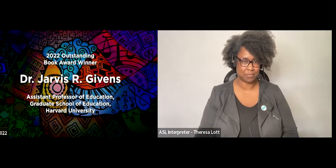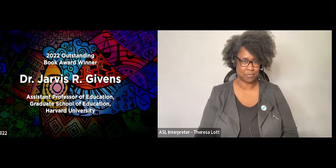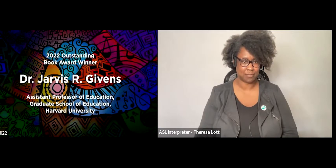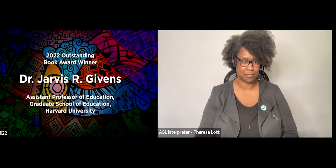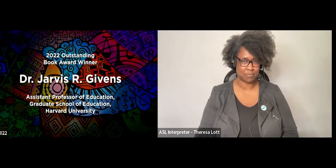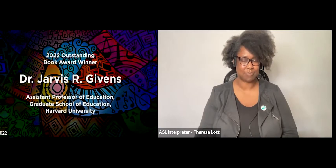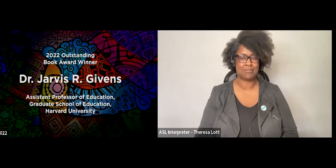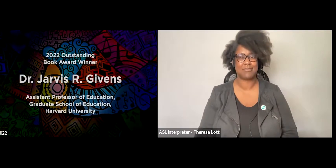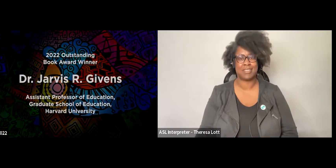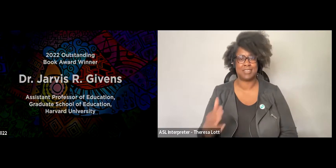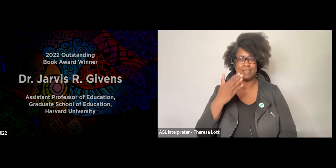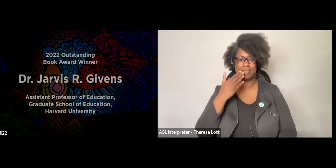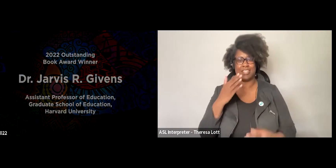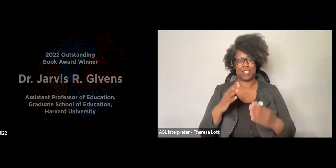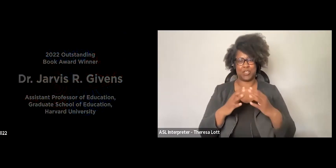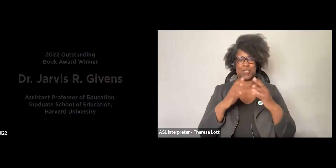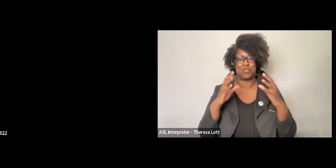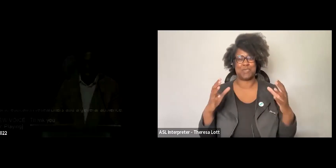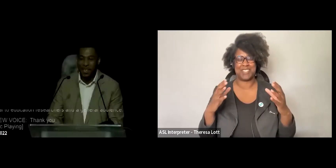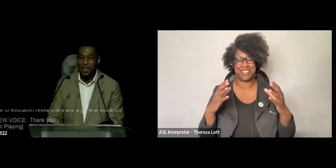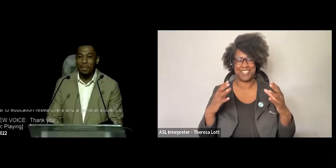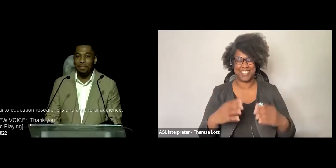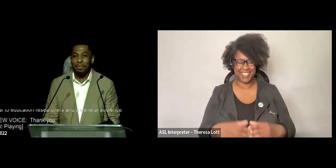Thank you so much.